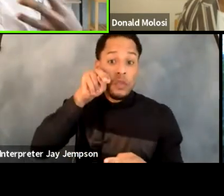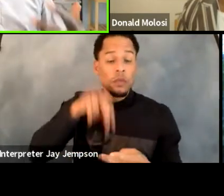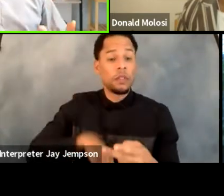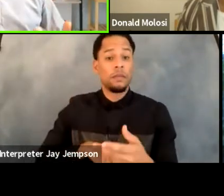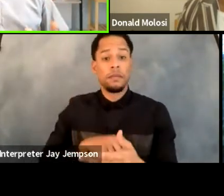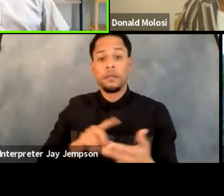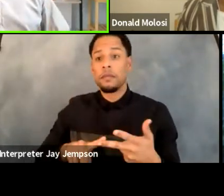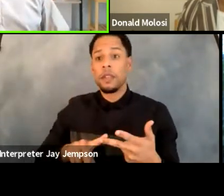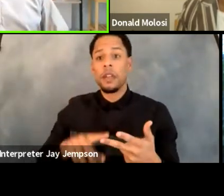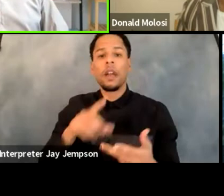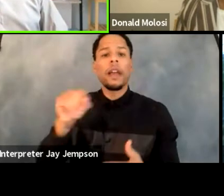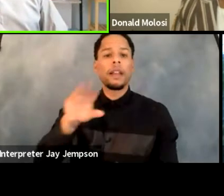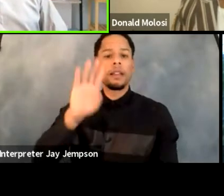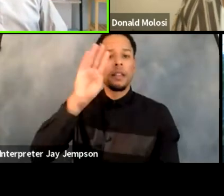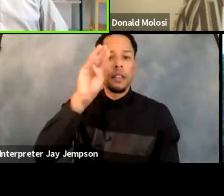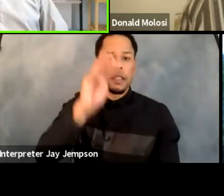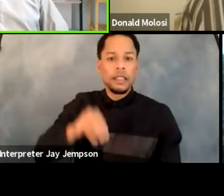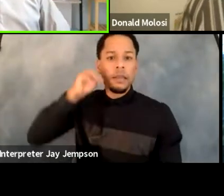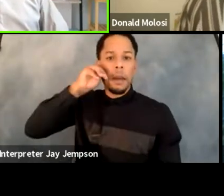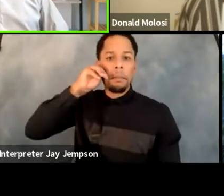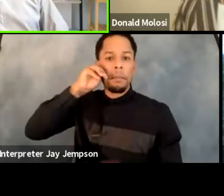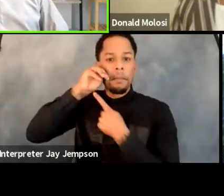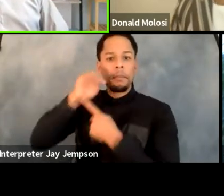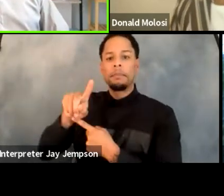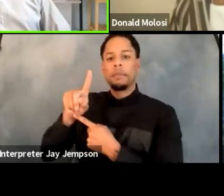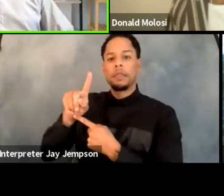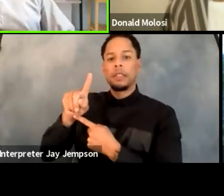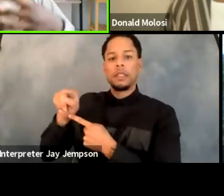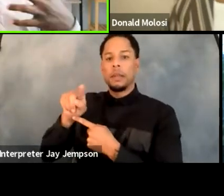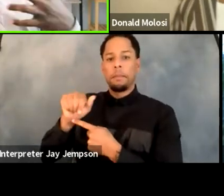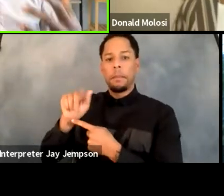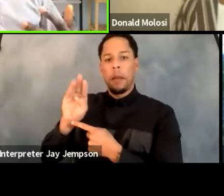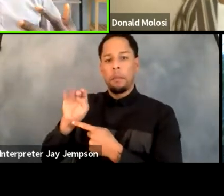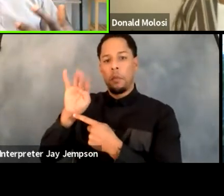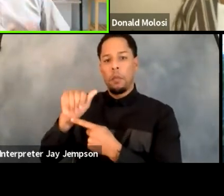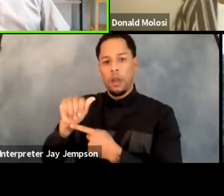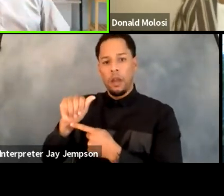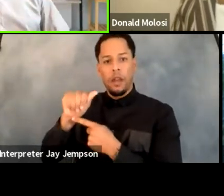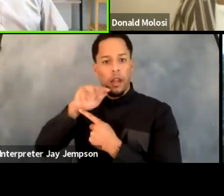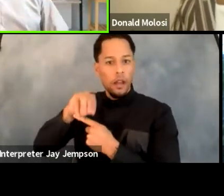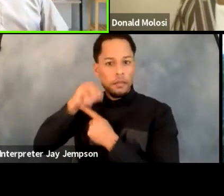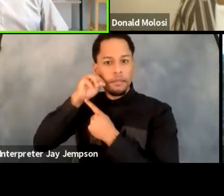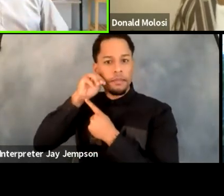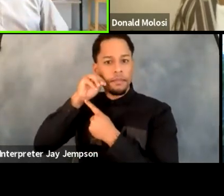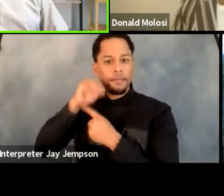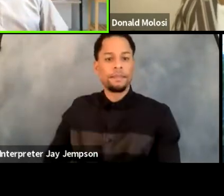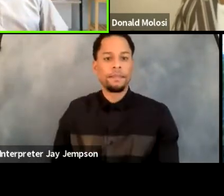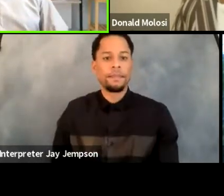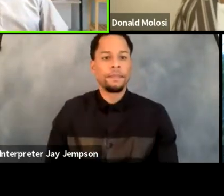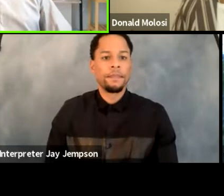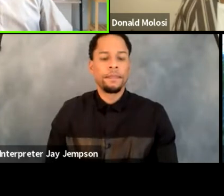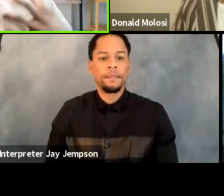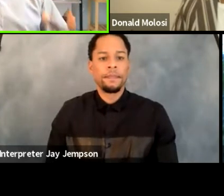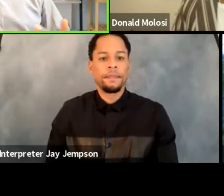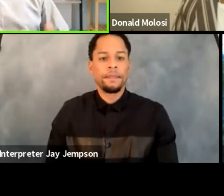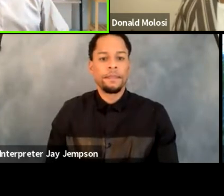and Zimbabwe. The third episode also focused